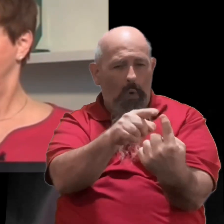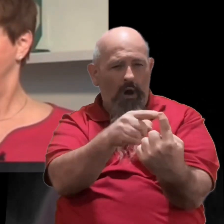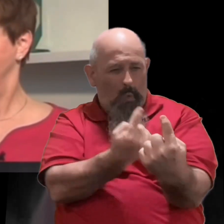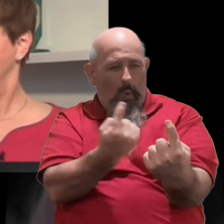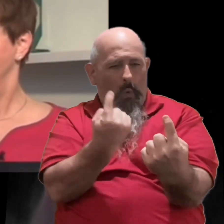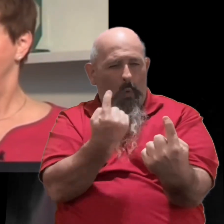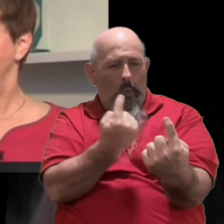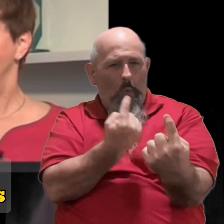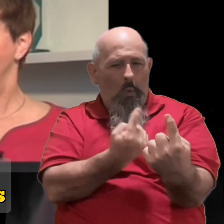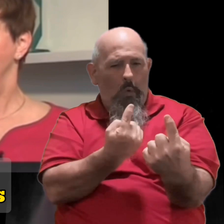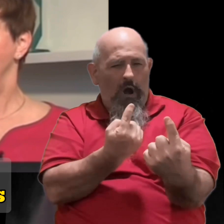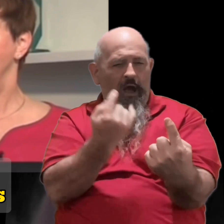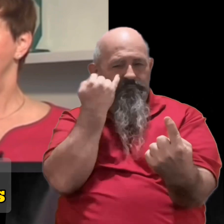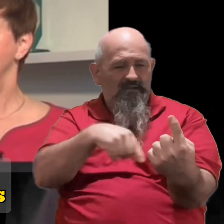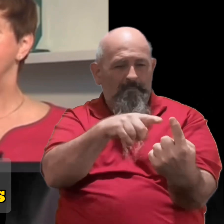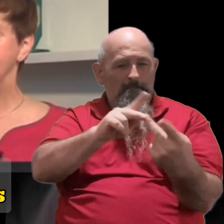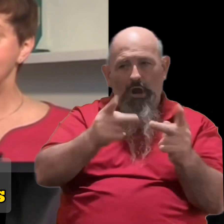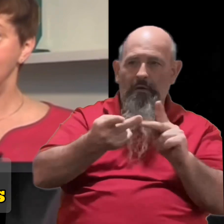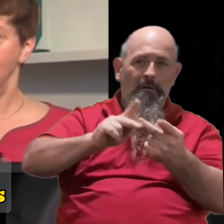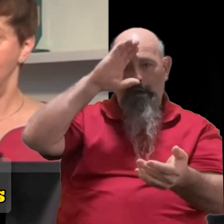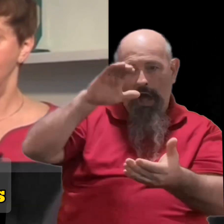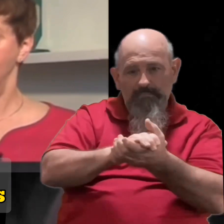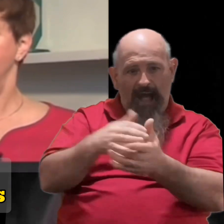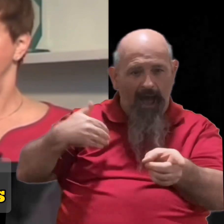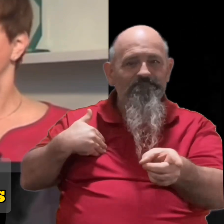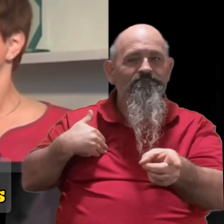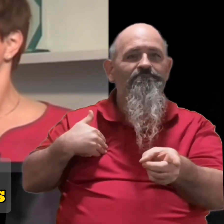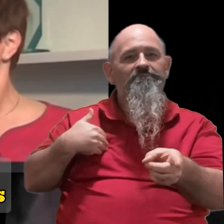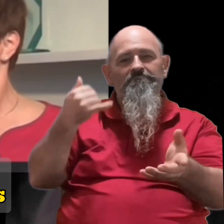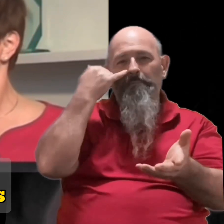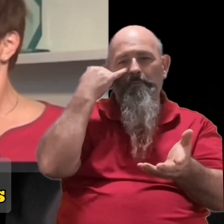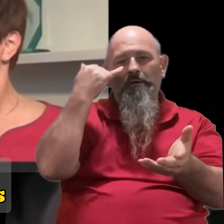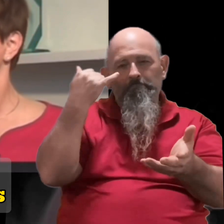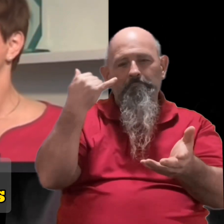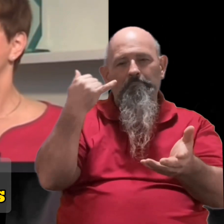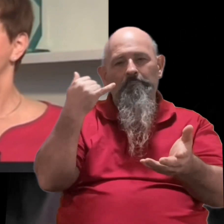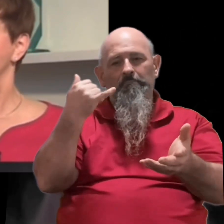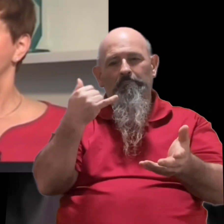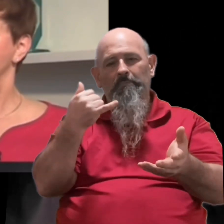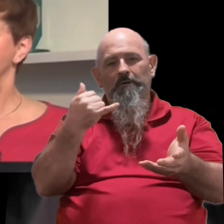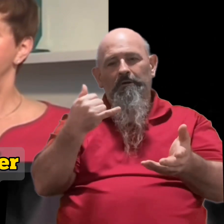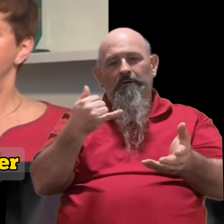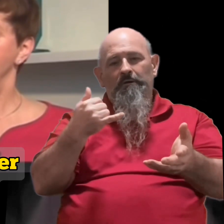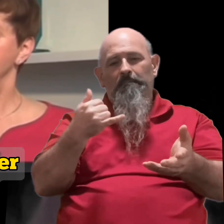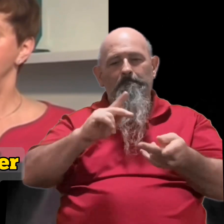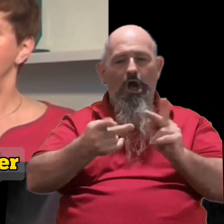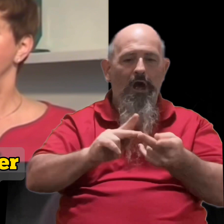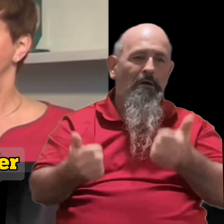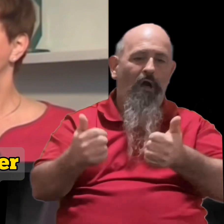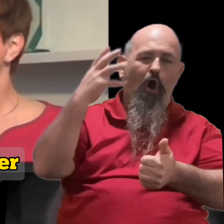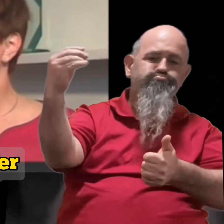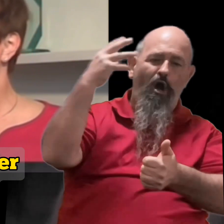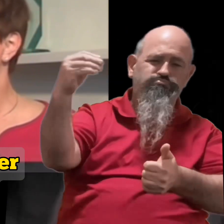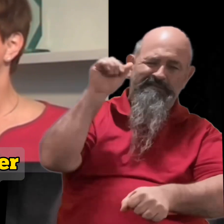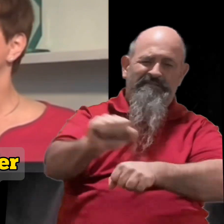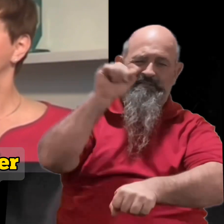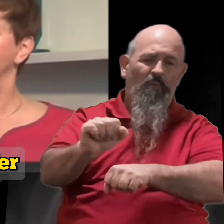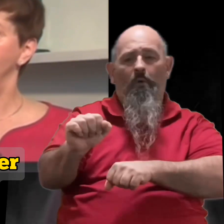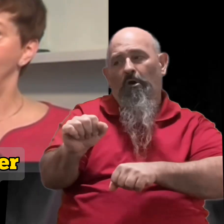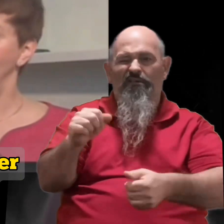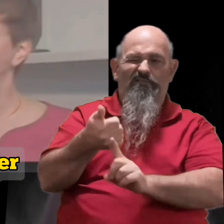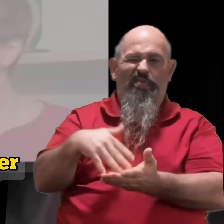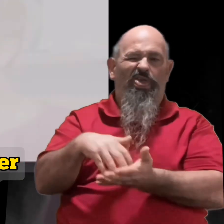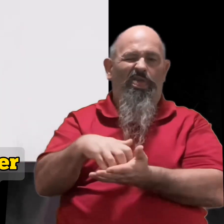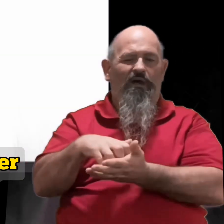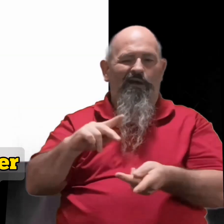alone. If they did have partners or husbands, the partners were either away a lot or